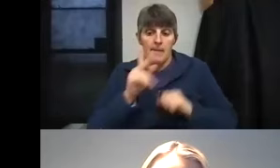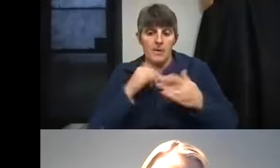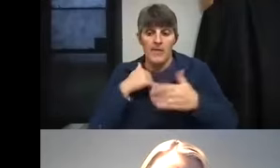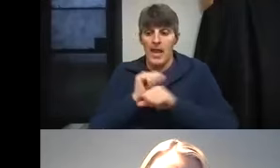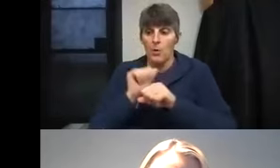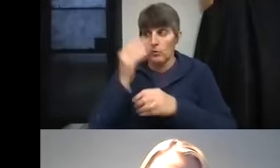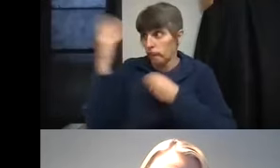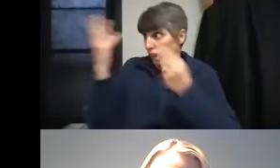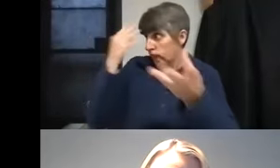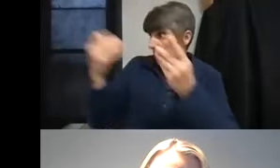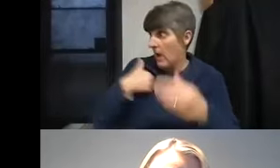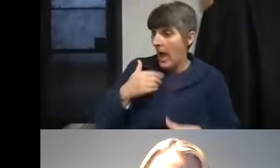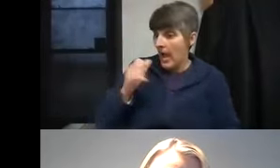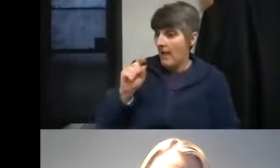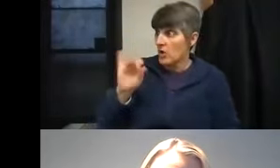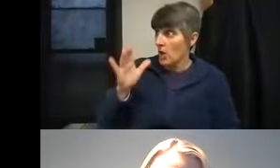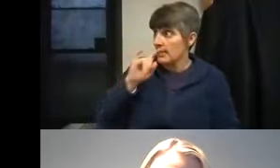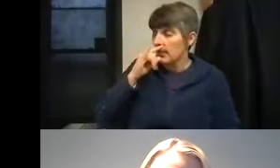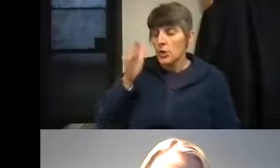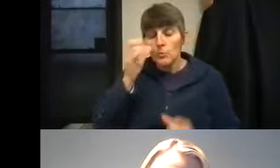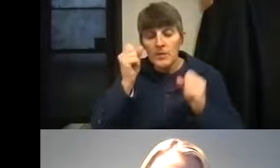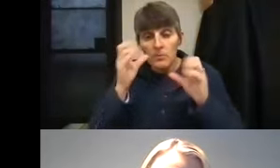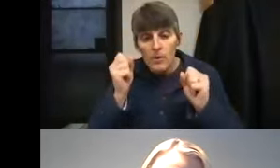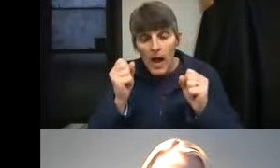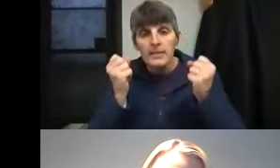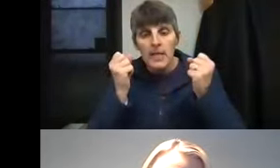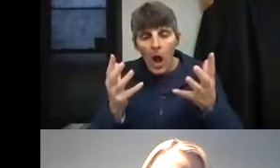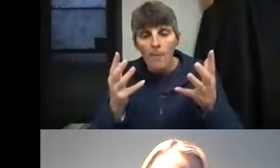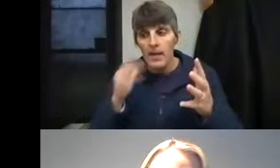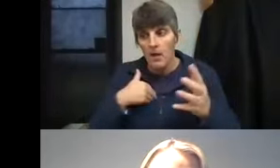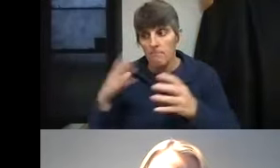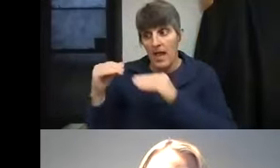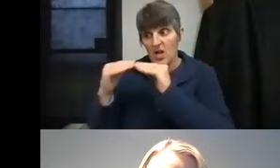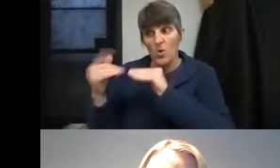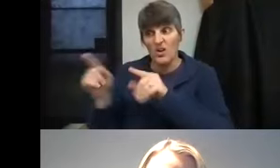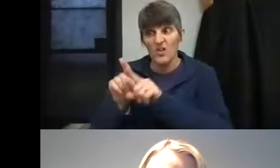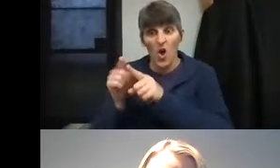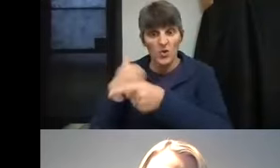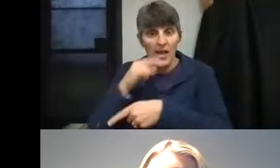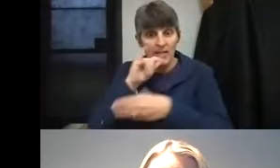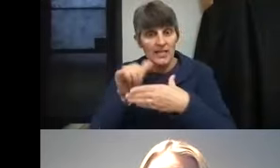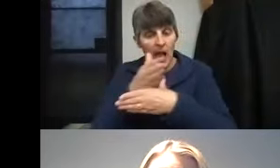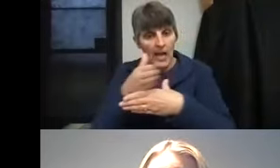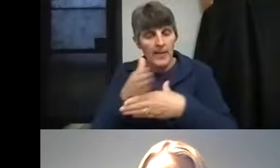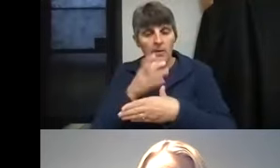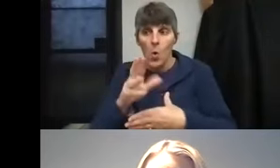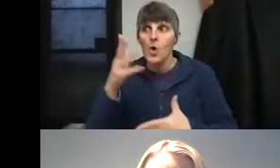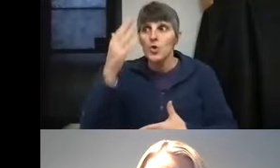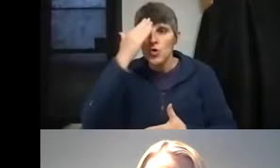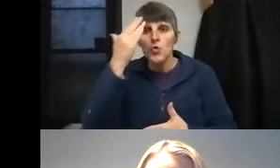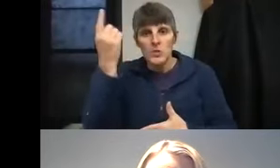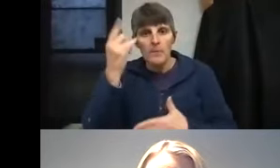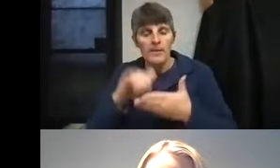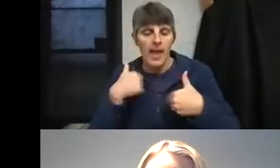with know, yeah, I have an autistic kid, and you'd be surprised how many of my coworkers also had kids on the spectrum or knew someone that